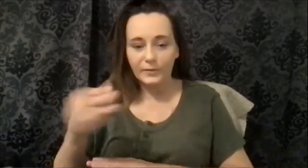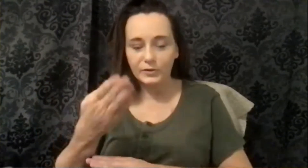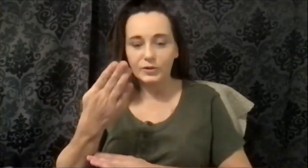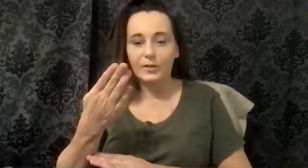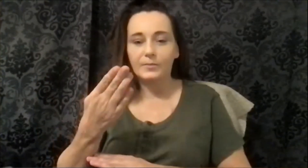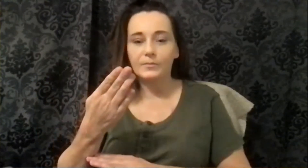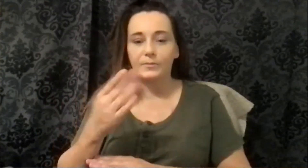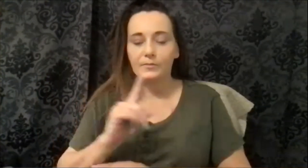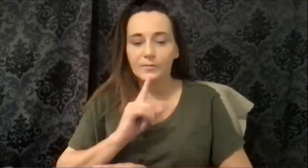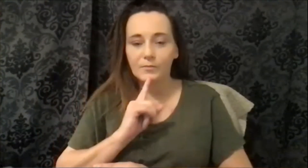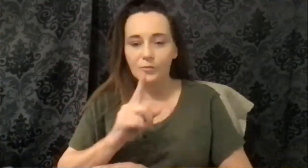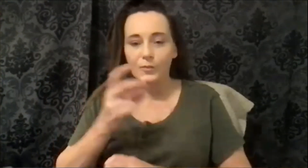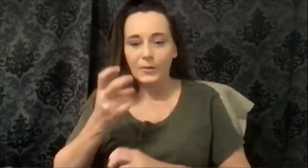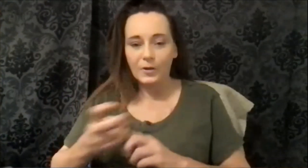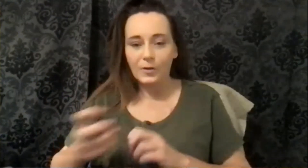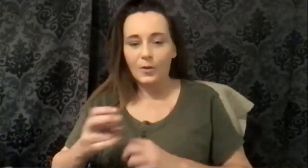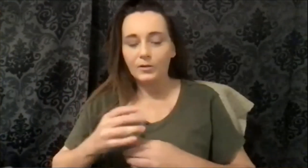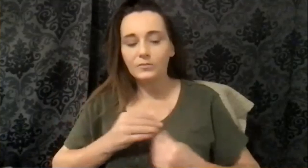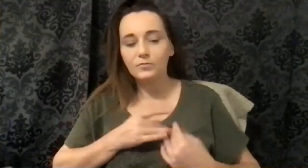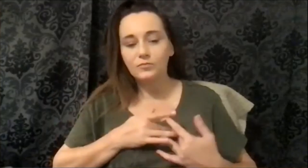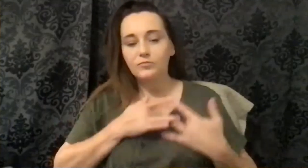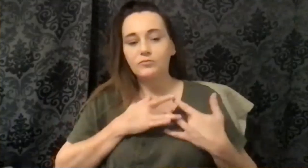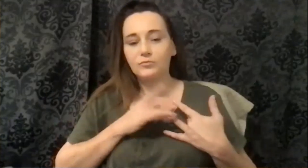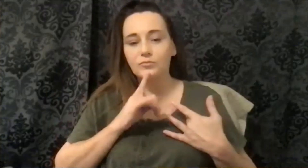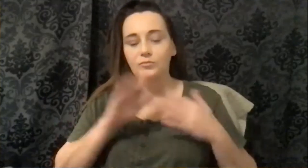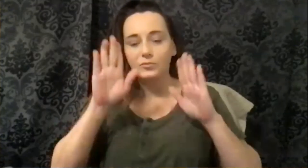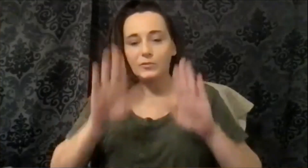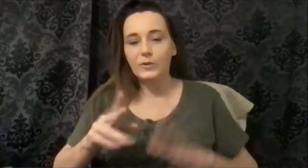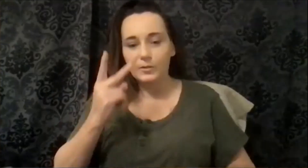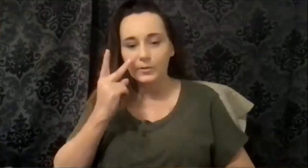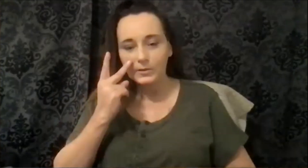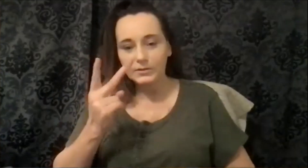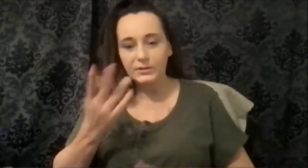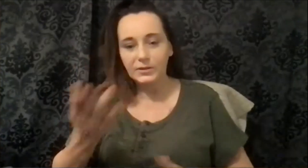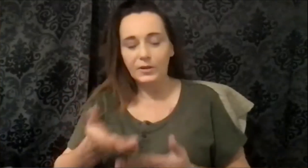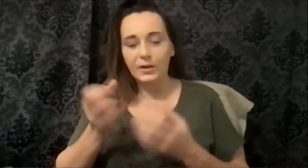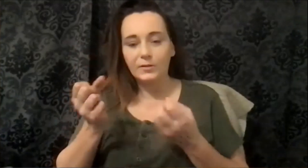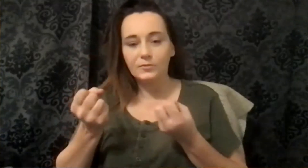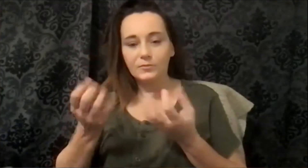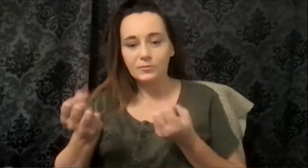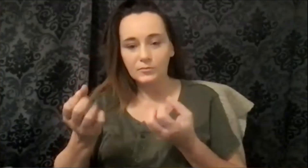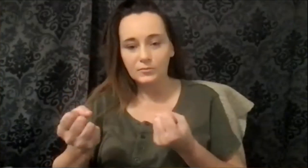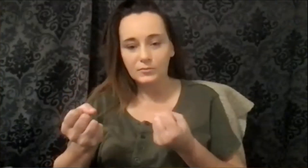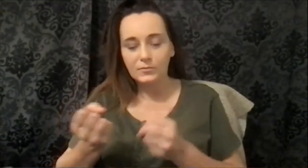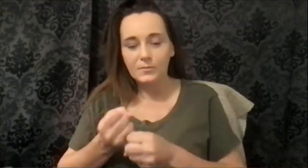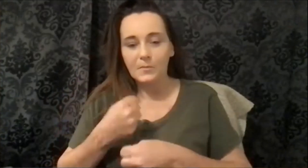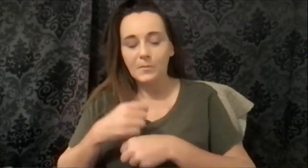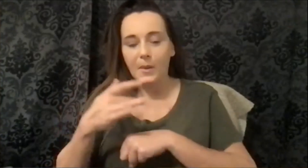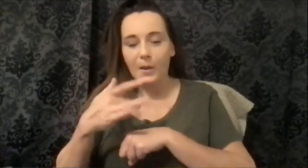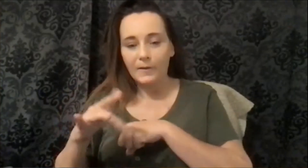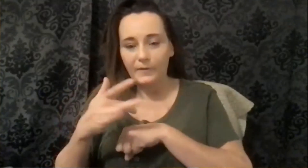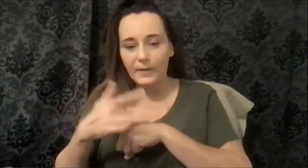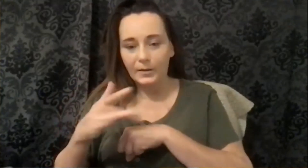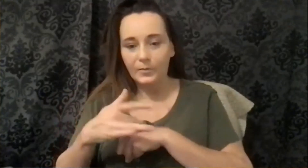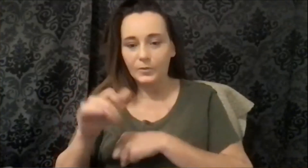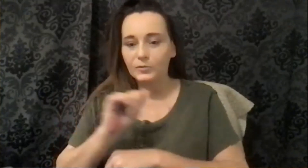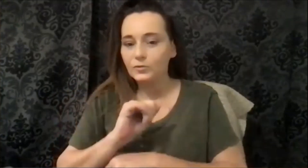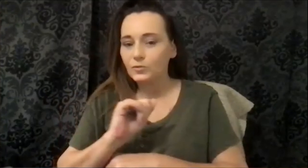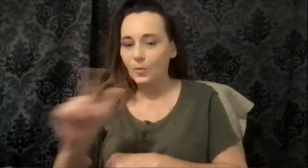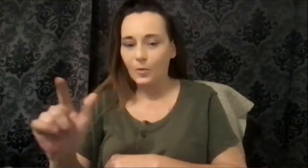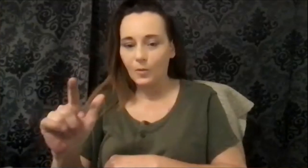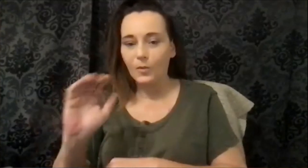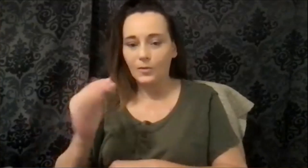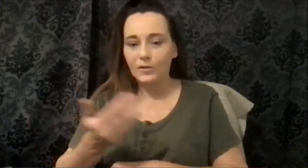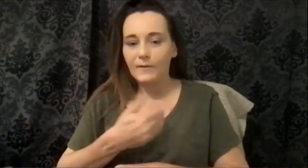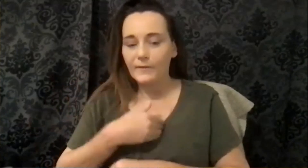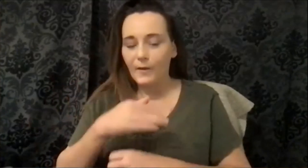it's really heartwarming and outstanding to see you there, making it available to all of